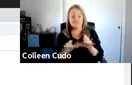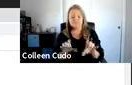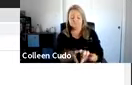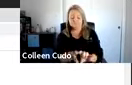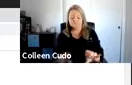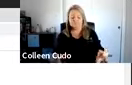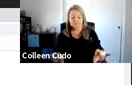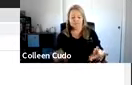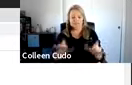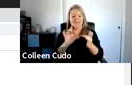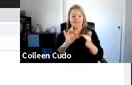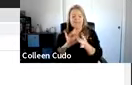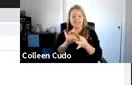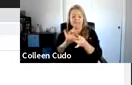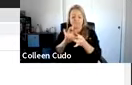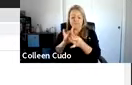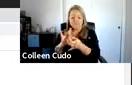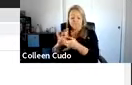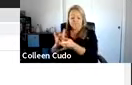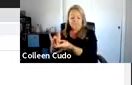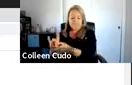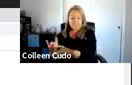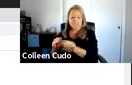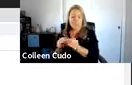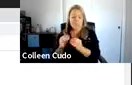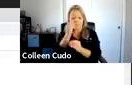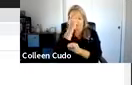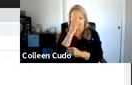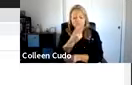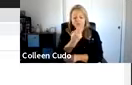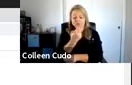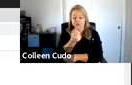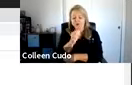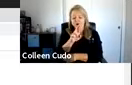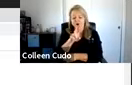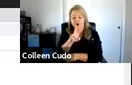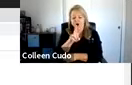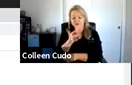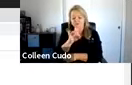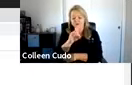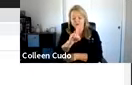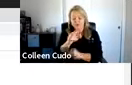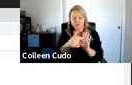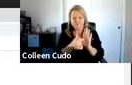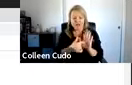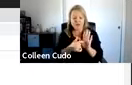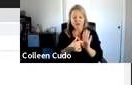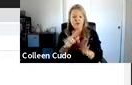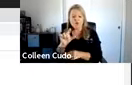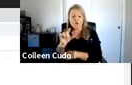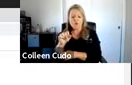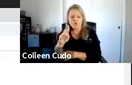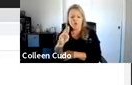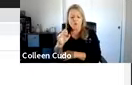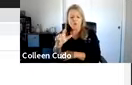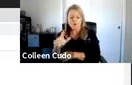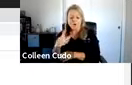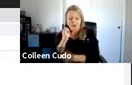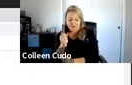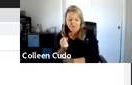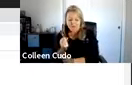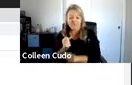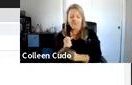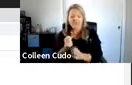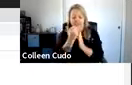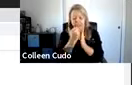more information, such as the Harvard model, the Global Health Institute model that we reference, the list